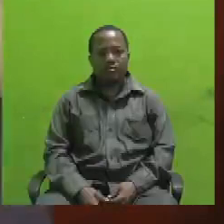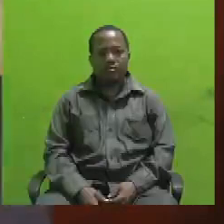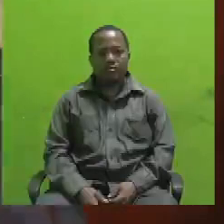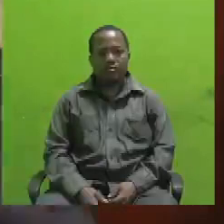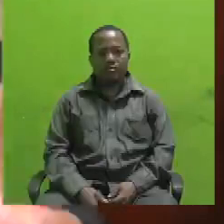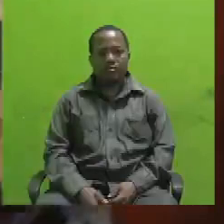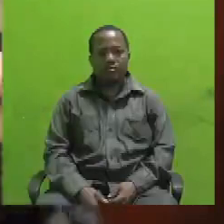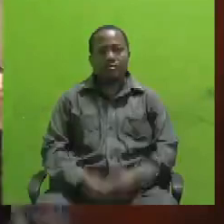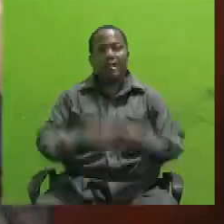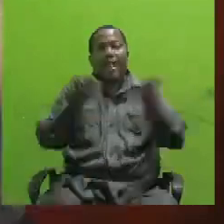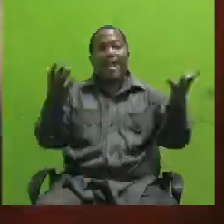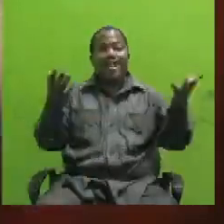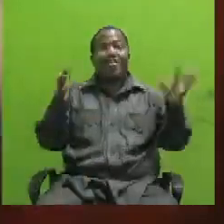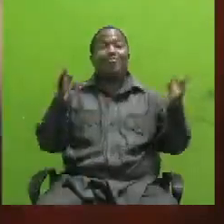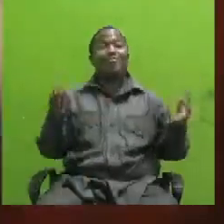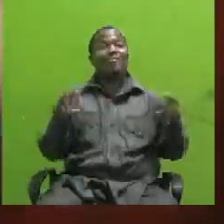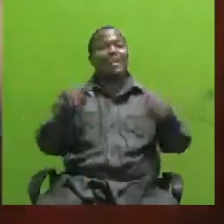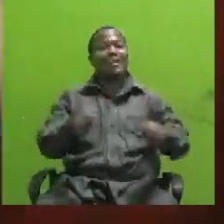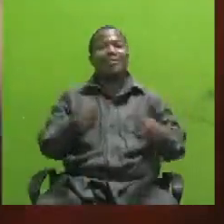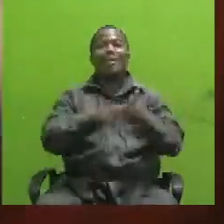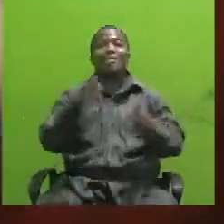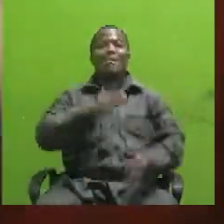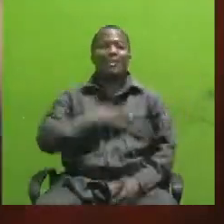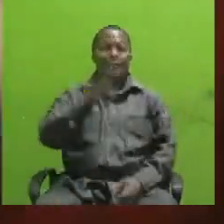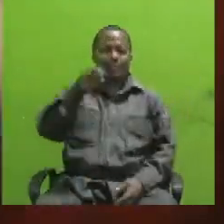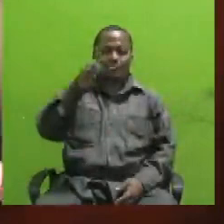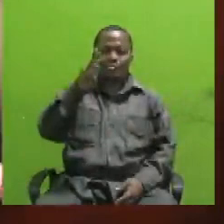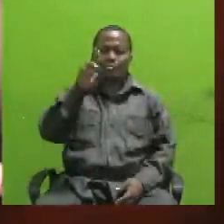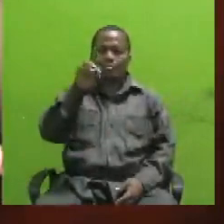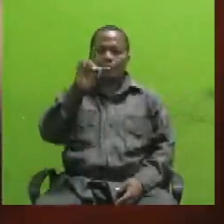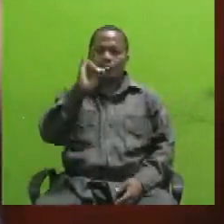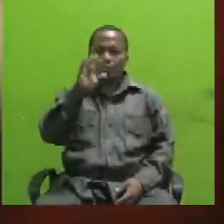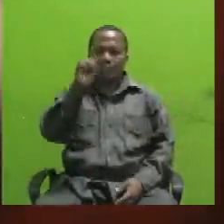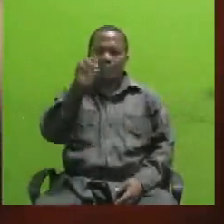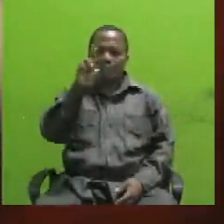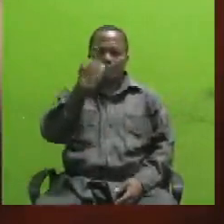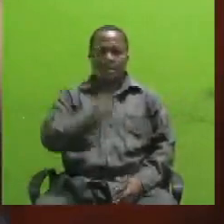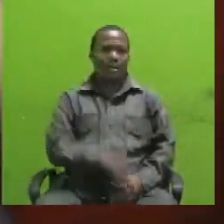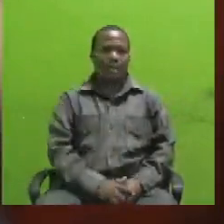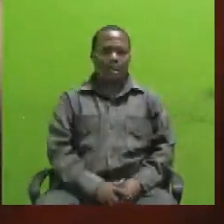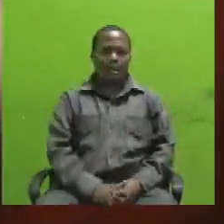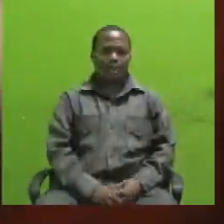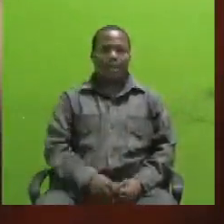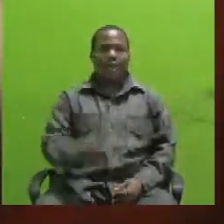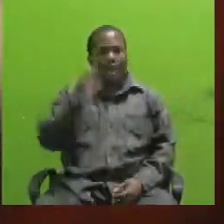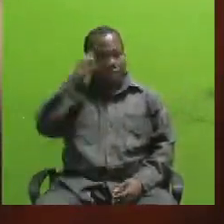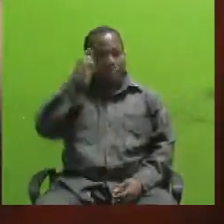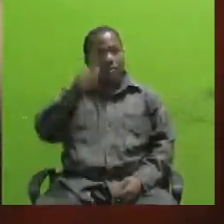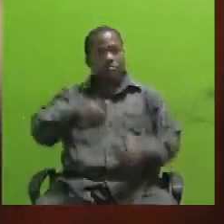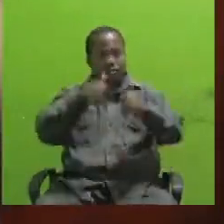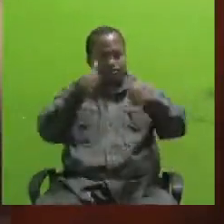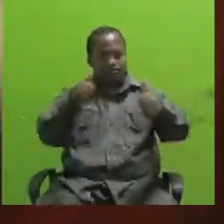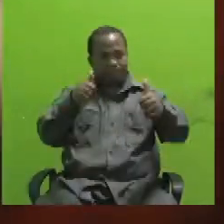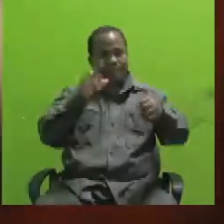Hello, how are you today? My name is Munira Juma Sadiq. I hope you feel better and you are in a